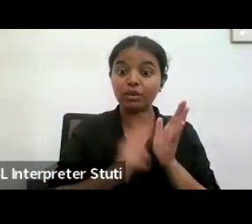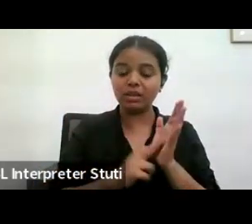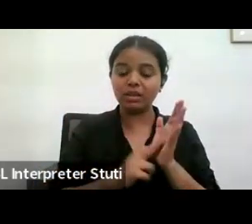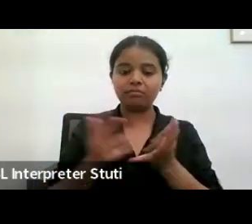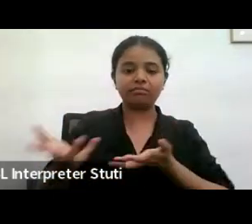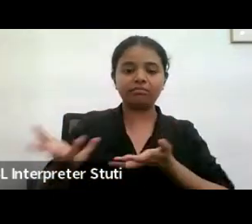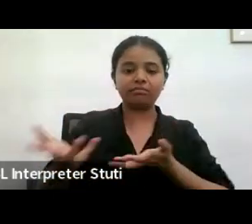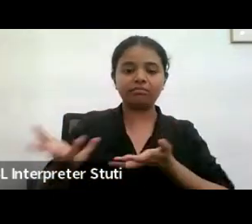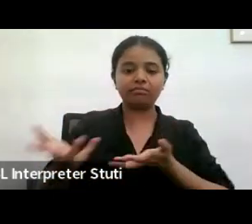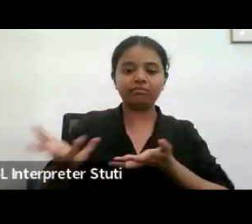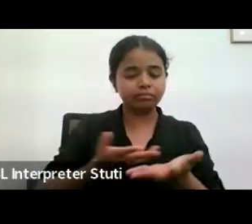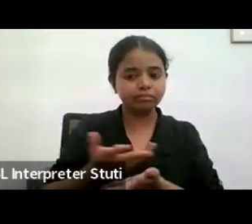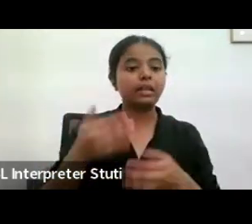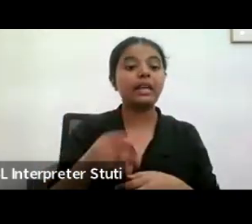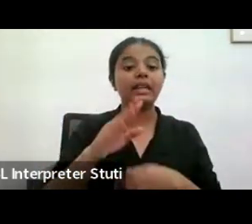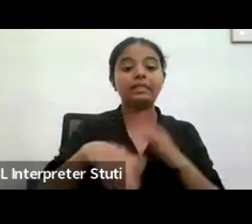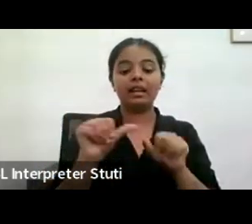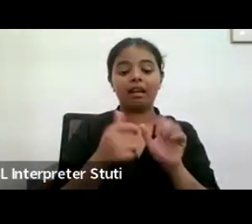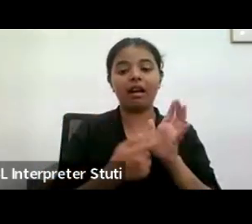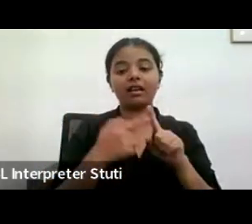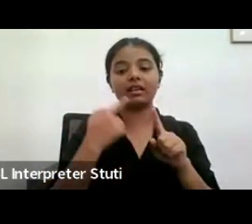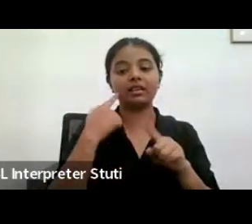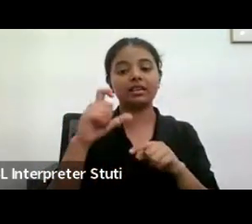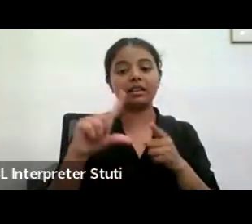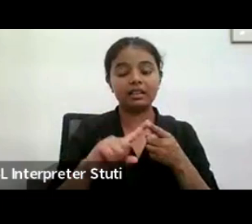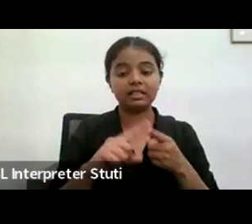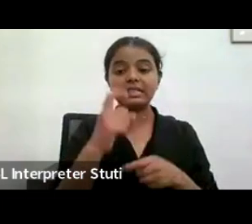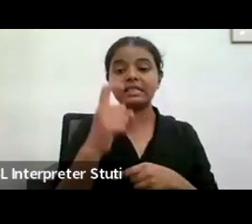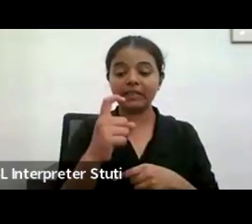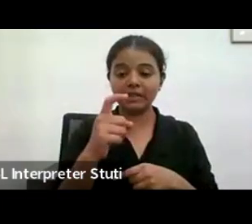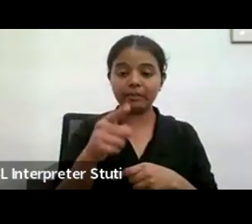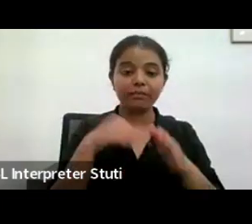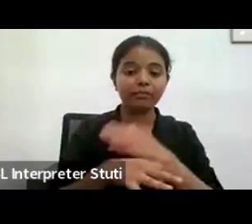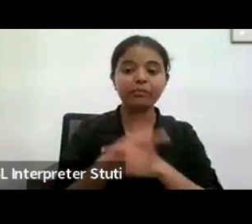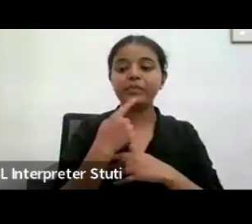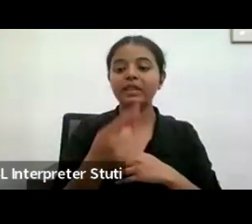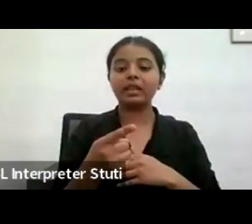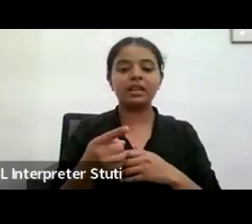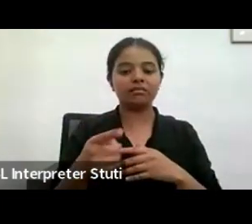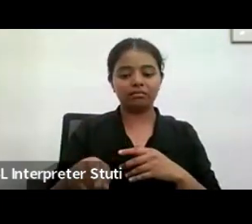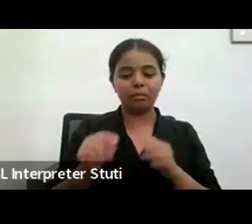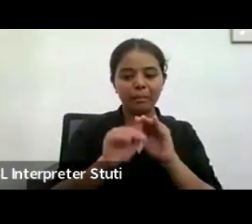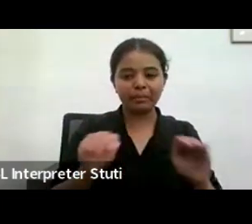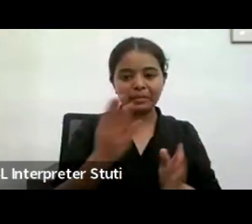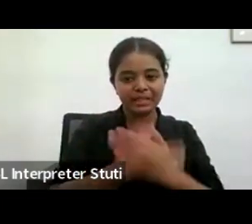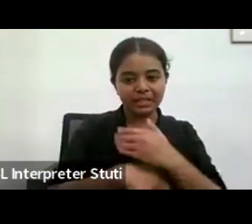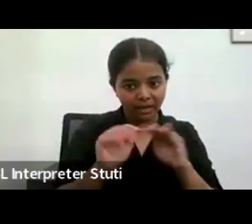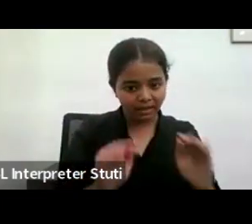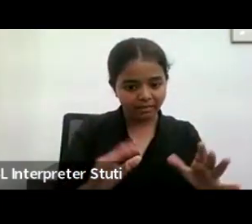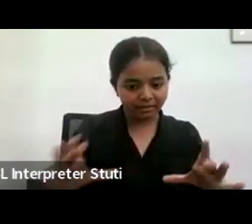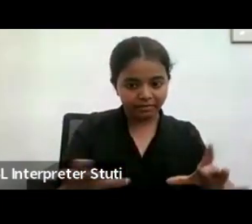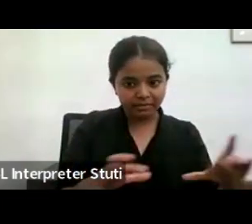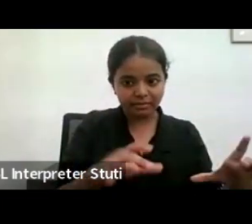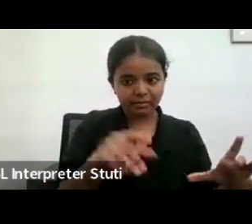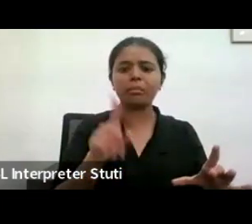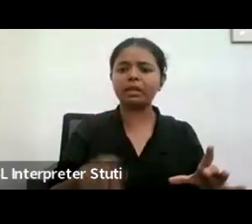there is Article 7, and it talks about children and people with disabilities, children with disability enjoying all their human rights,